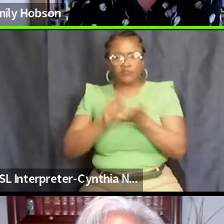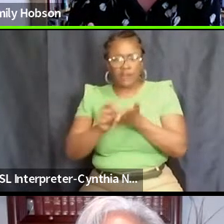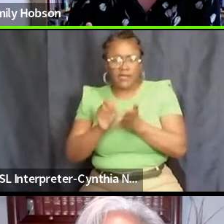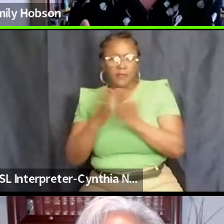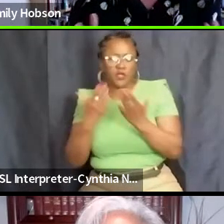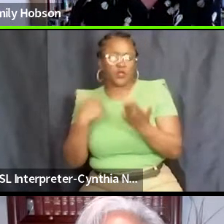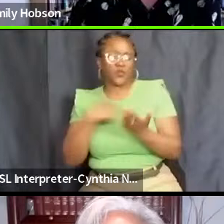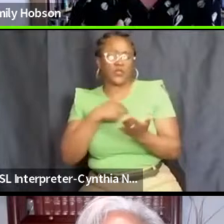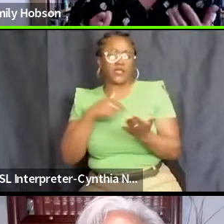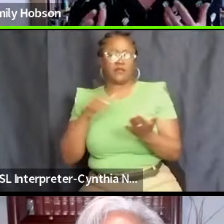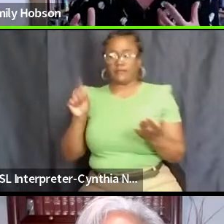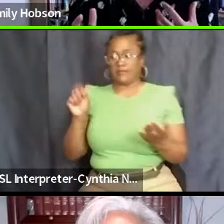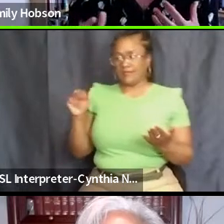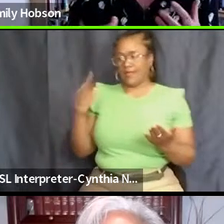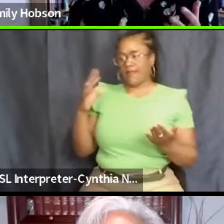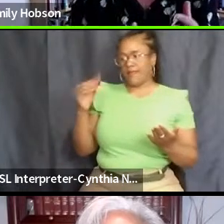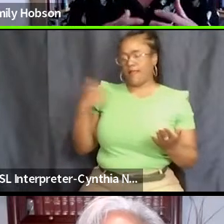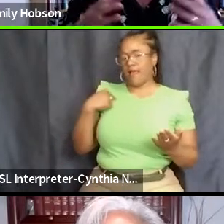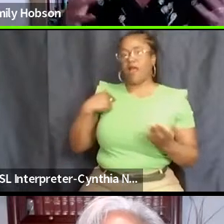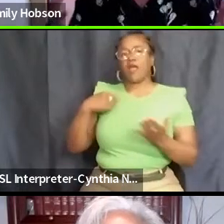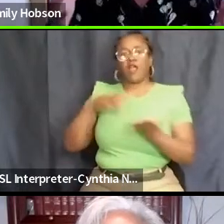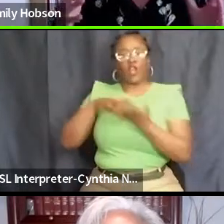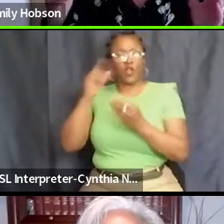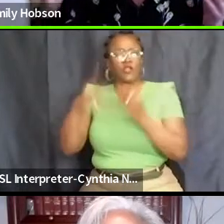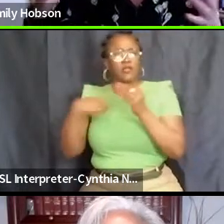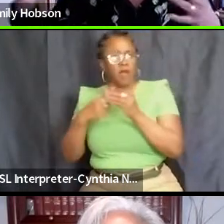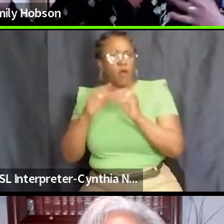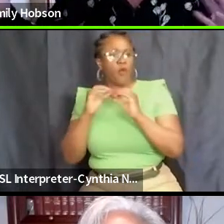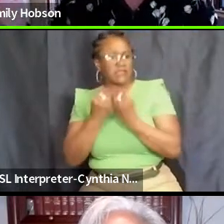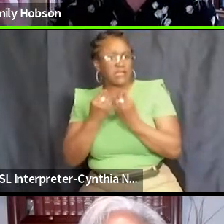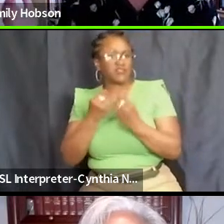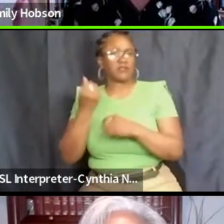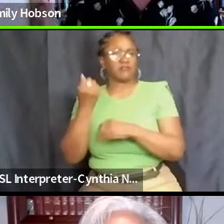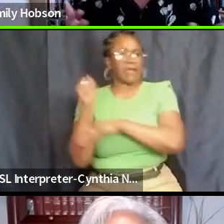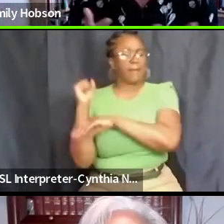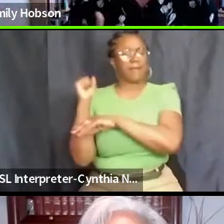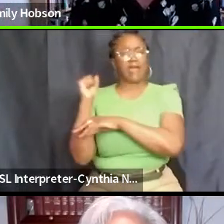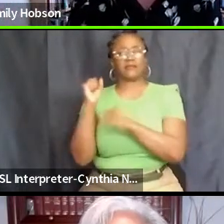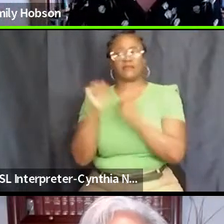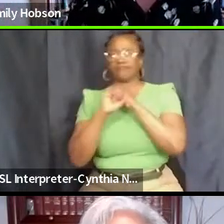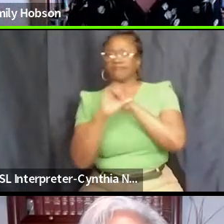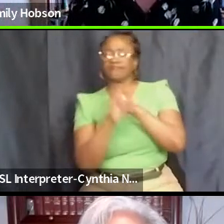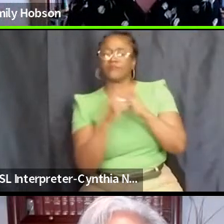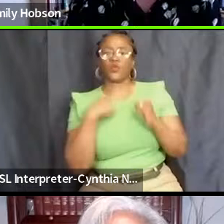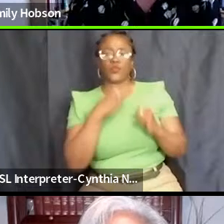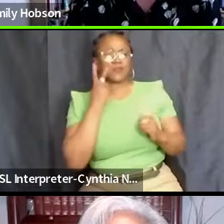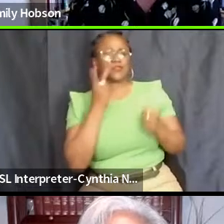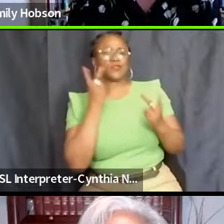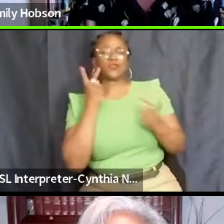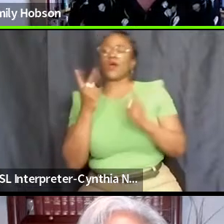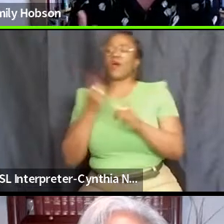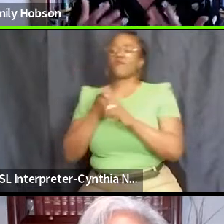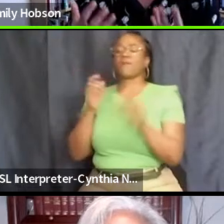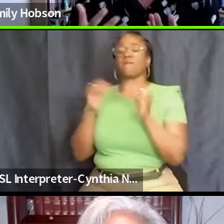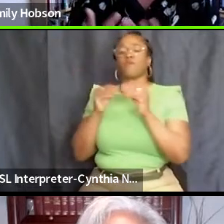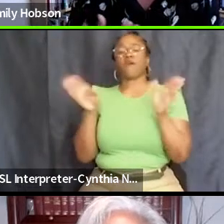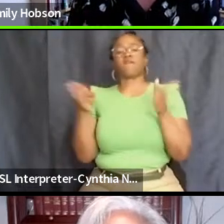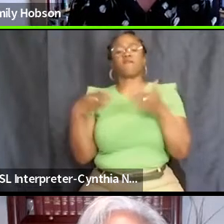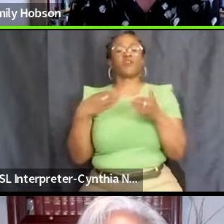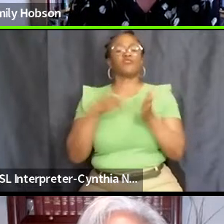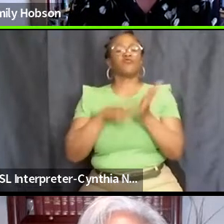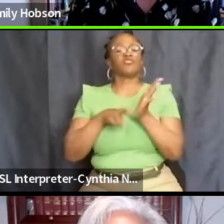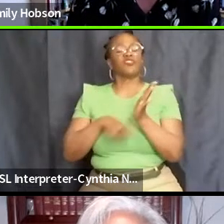lot about organizations and campaigns that we had some sort of glancing sense of from our own more focused research, but that